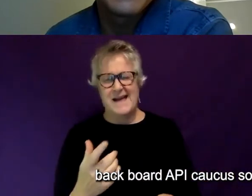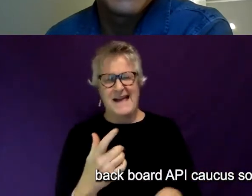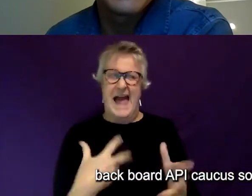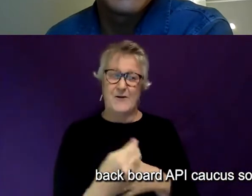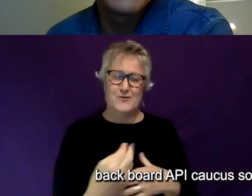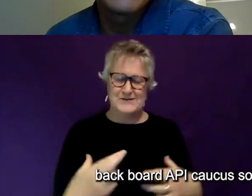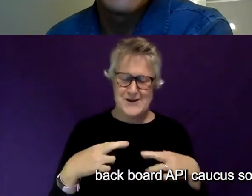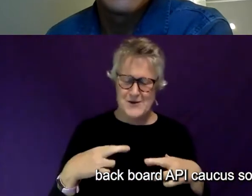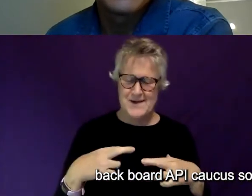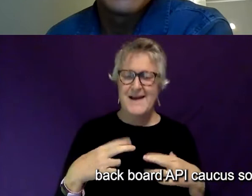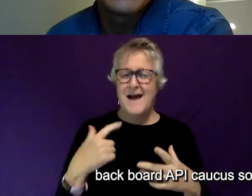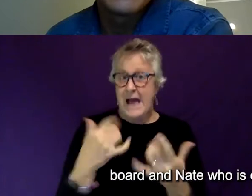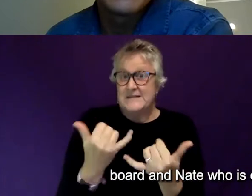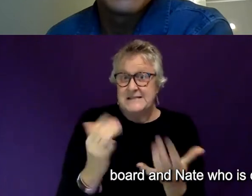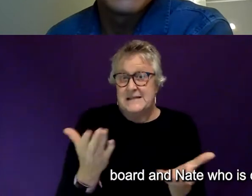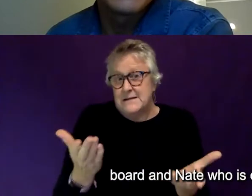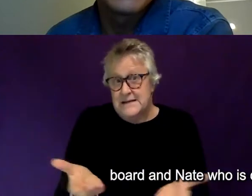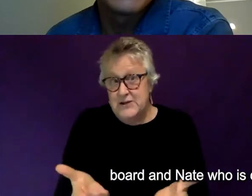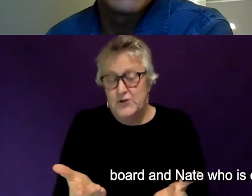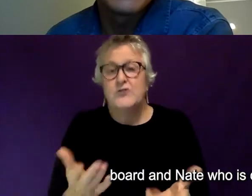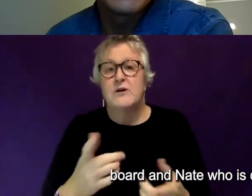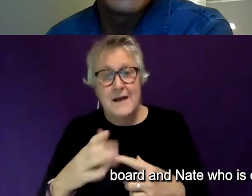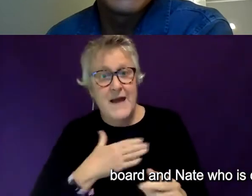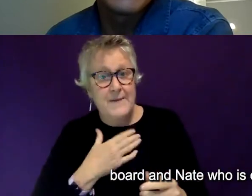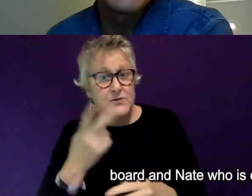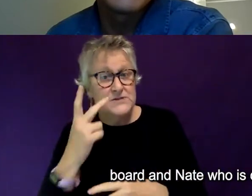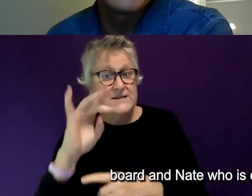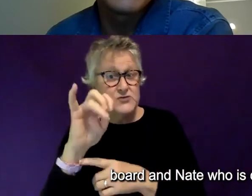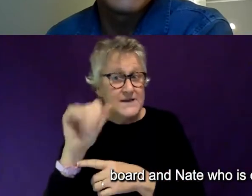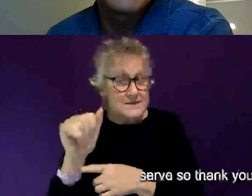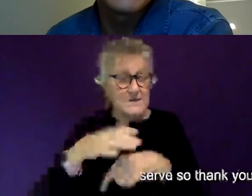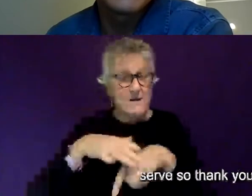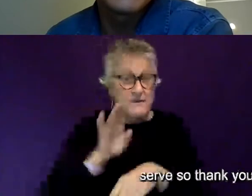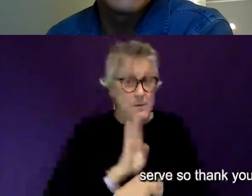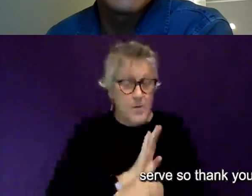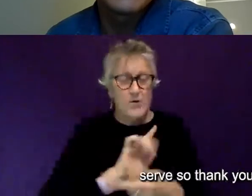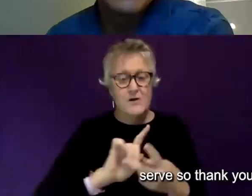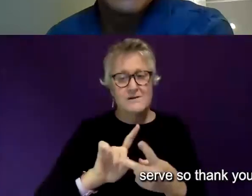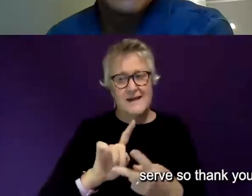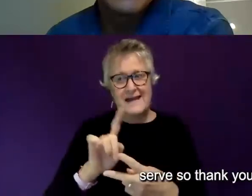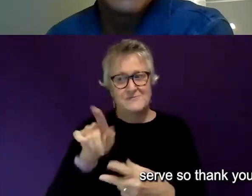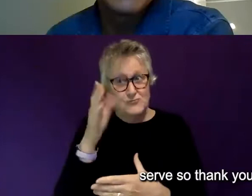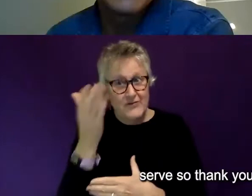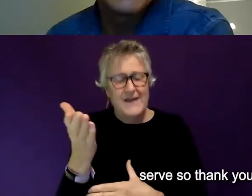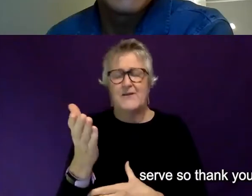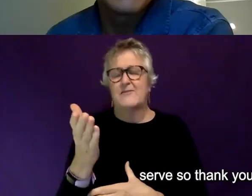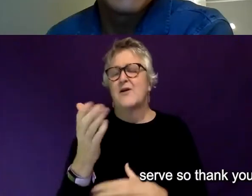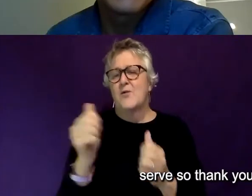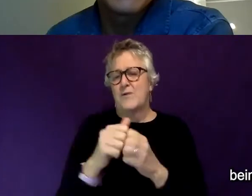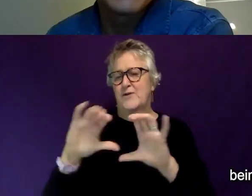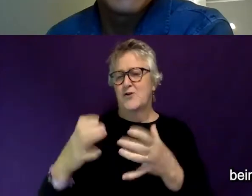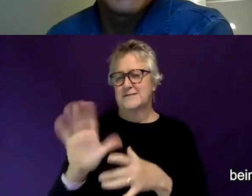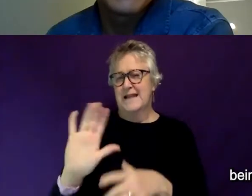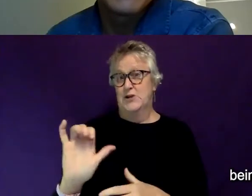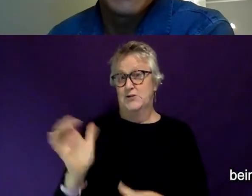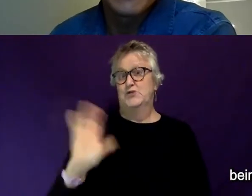I'm glad to see Jessica on the board and Nate, who's chair of the caucus I used to serve. So thank you to the party for always